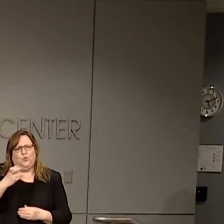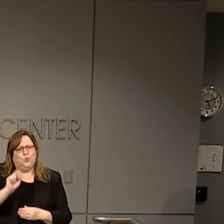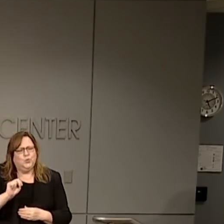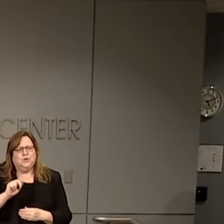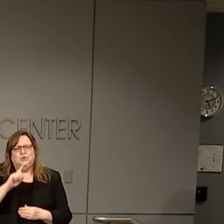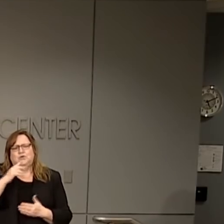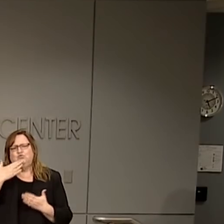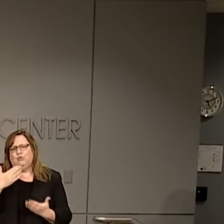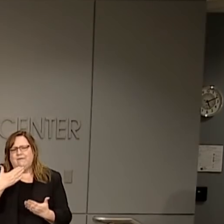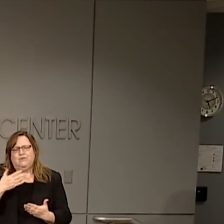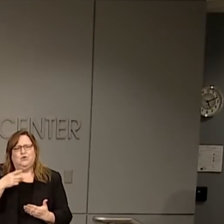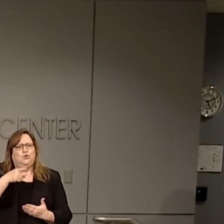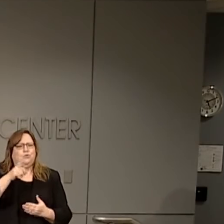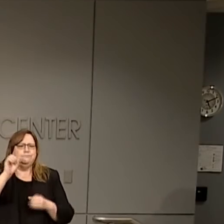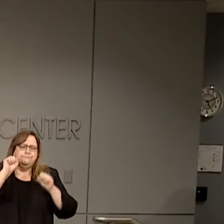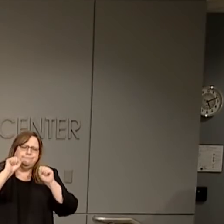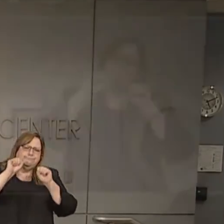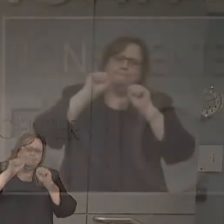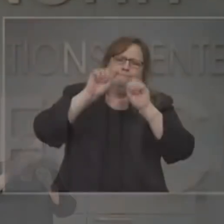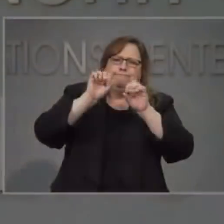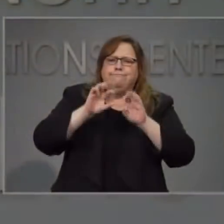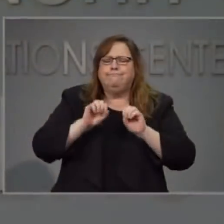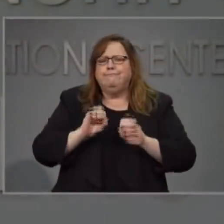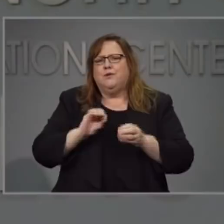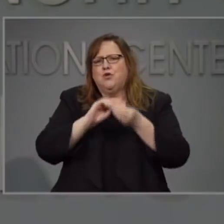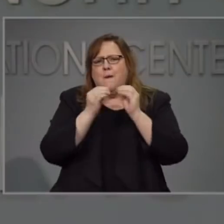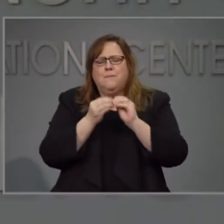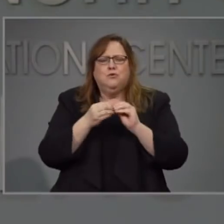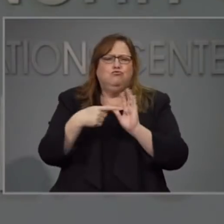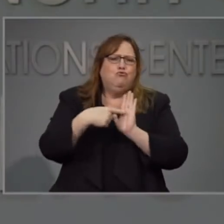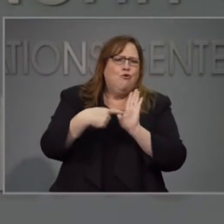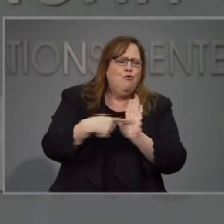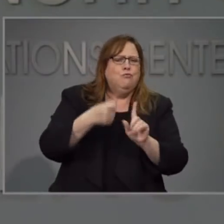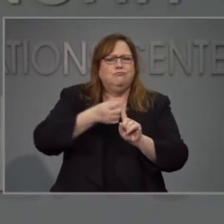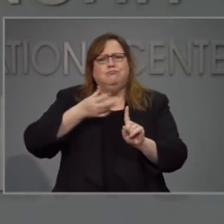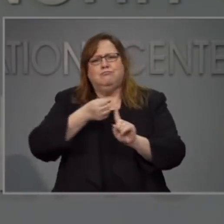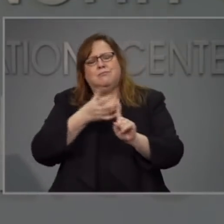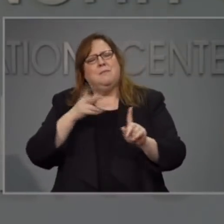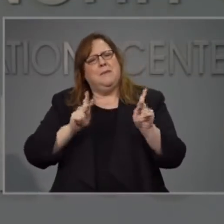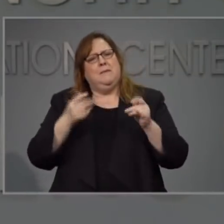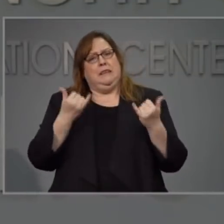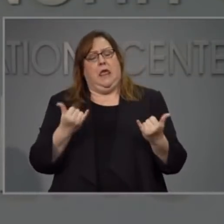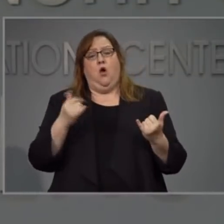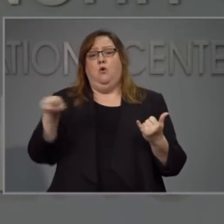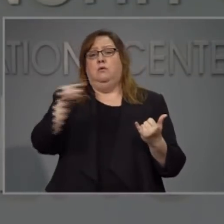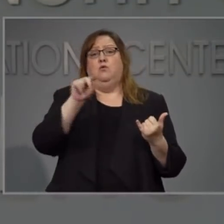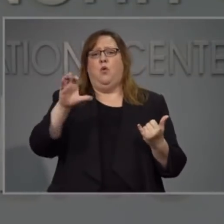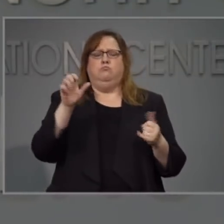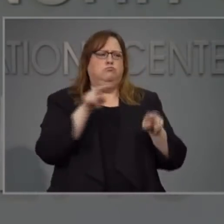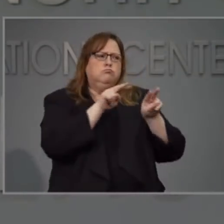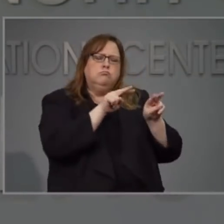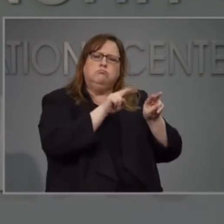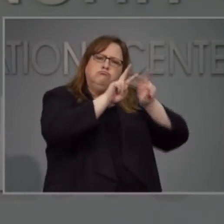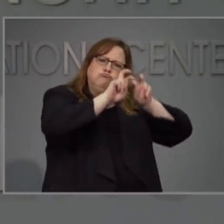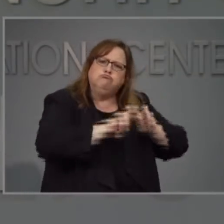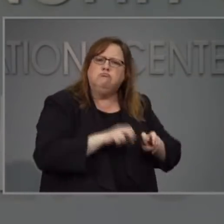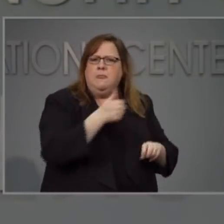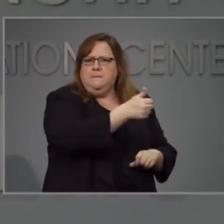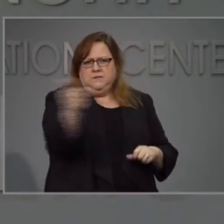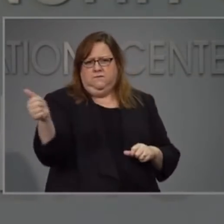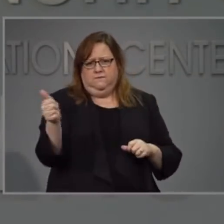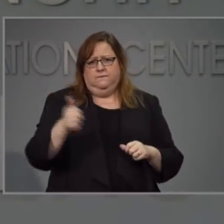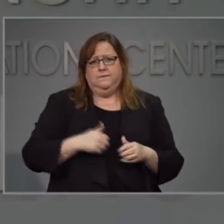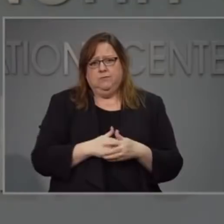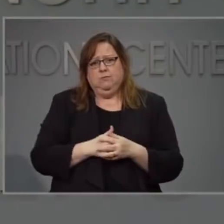these numbers together, and it's something that the people of North Carolina can see for themselves. So,